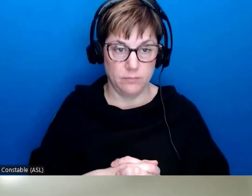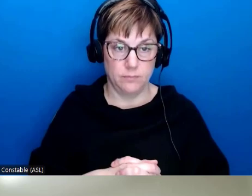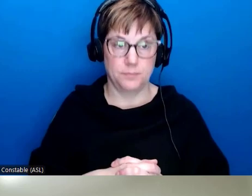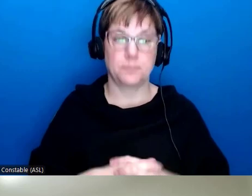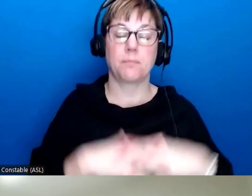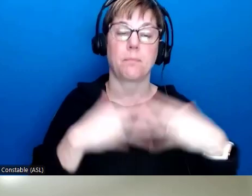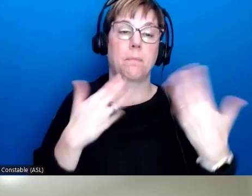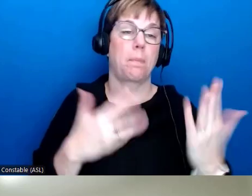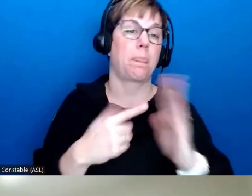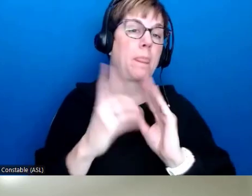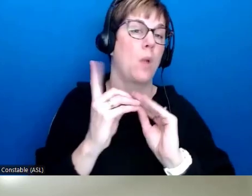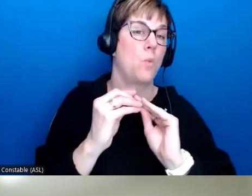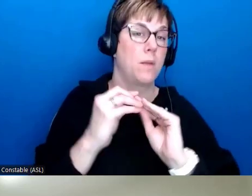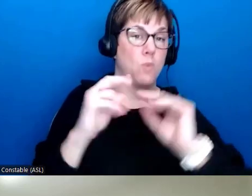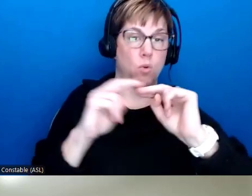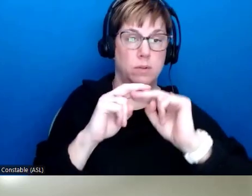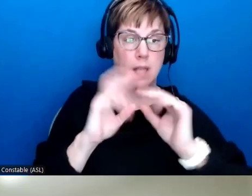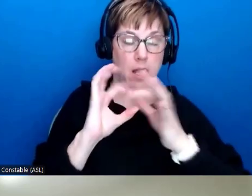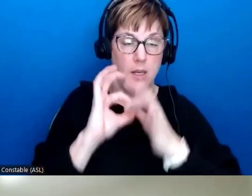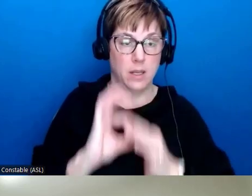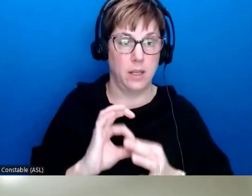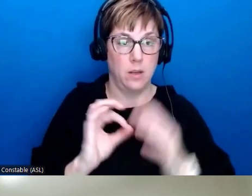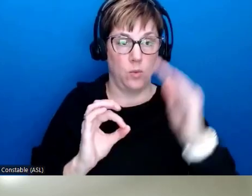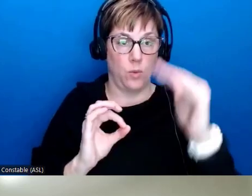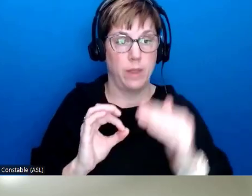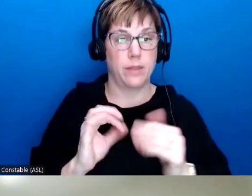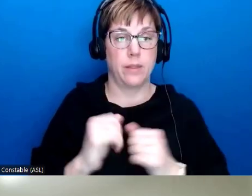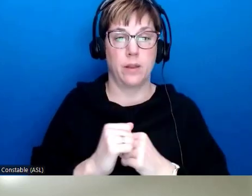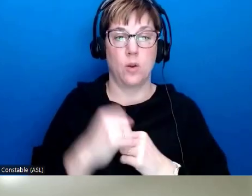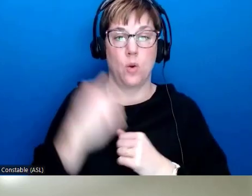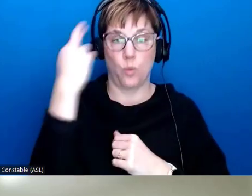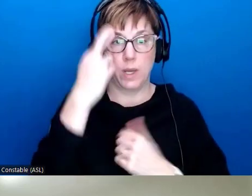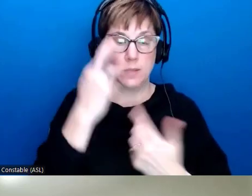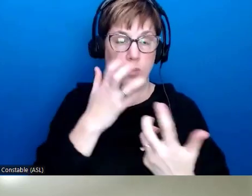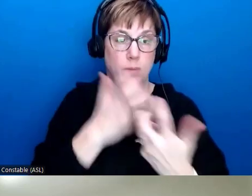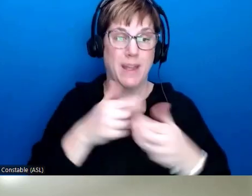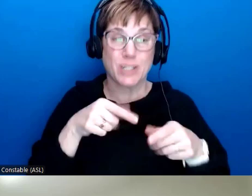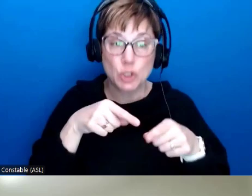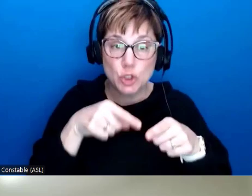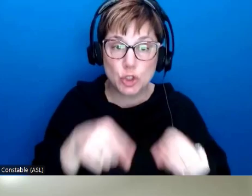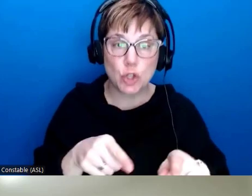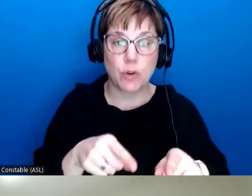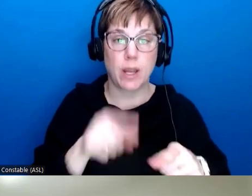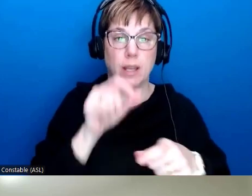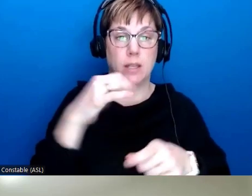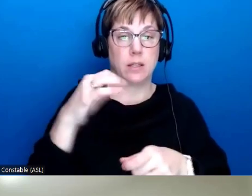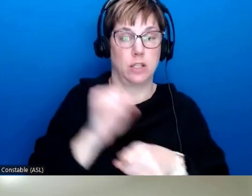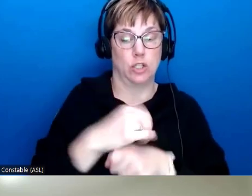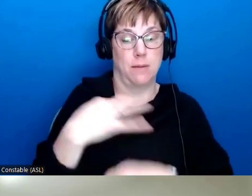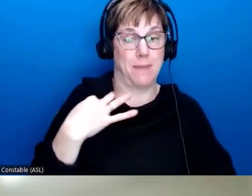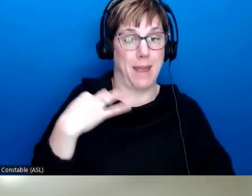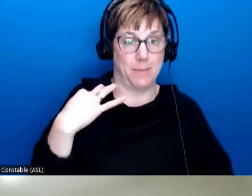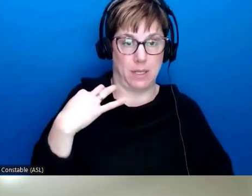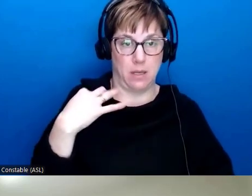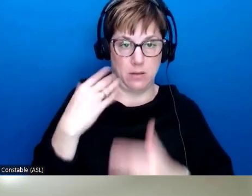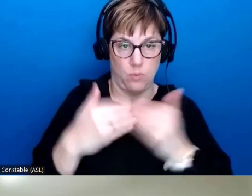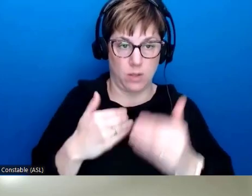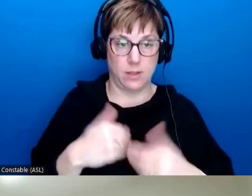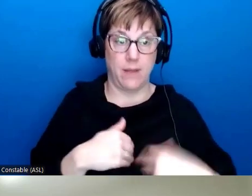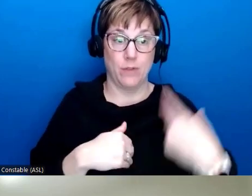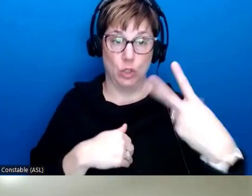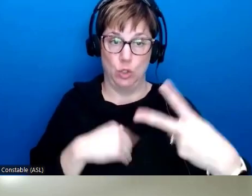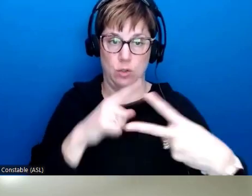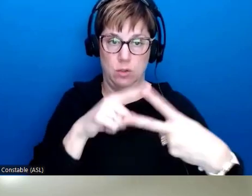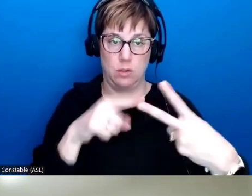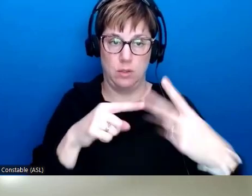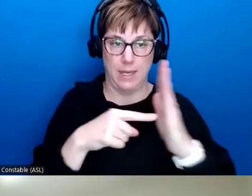So just one more slide on reasonable accommodations during the job application process. We've got two specific